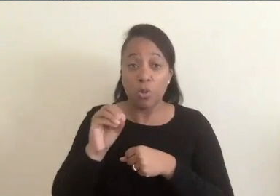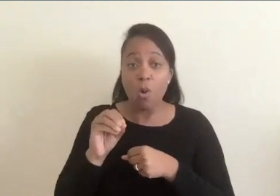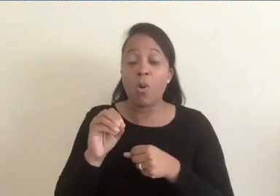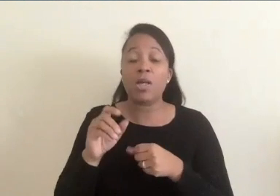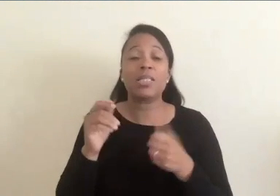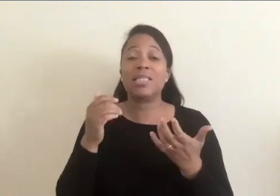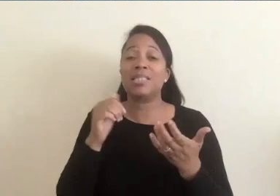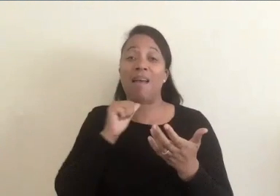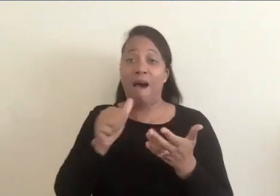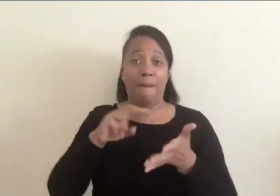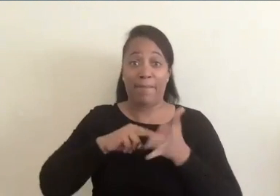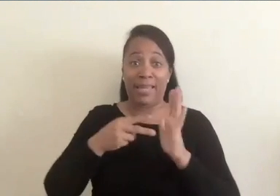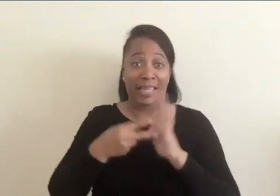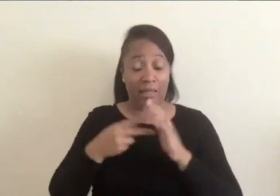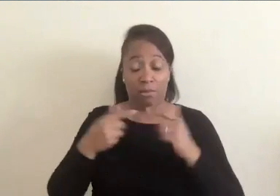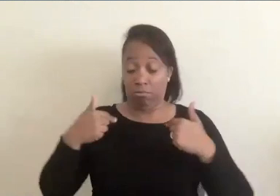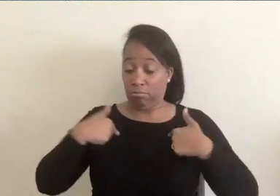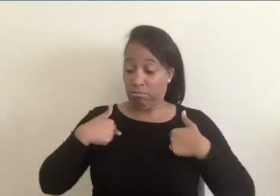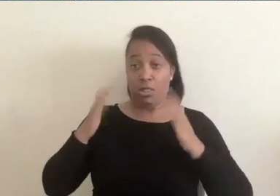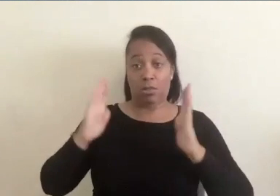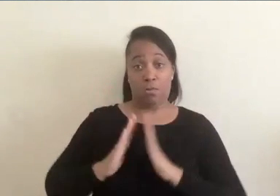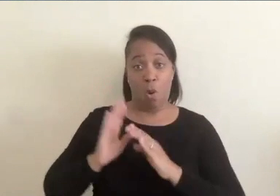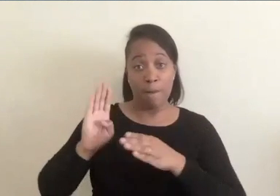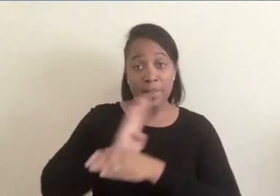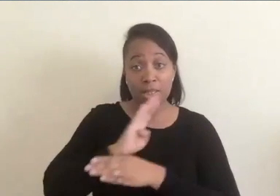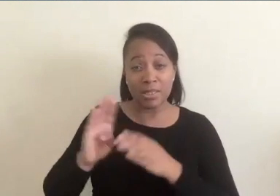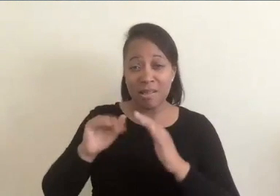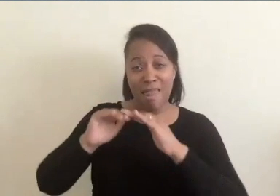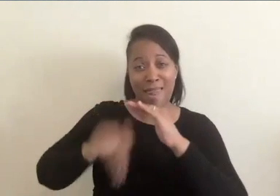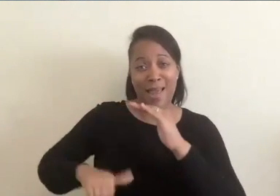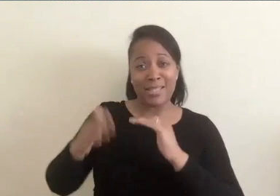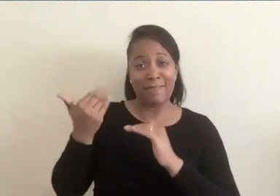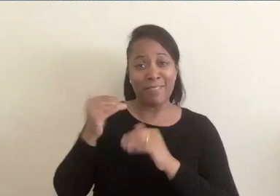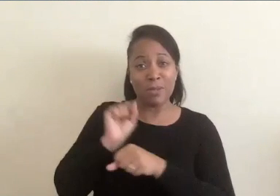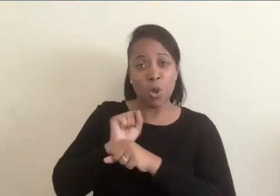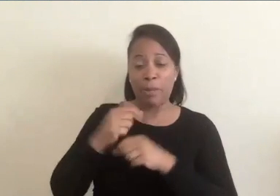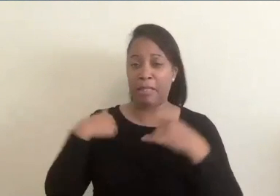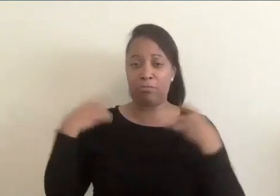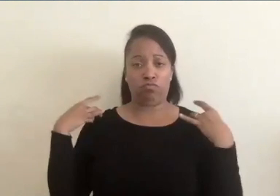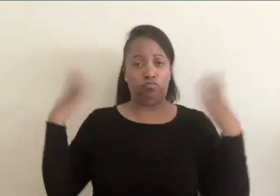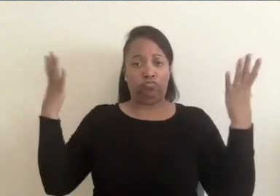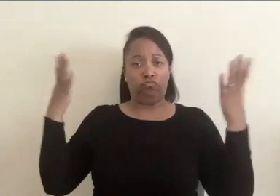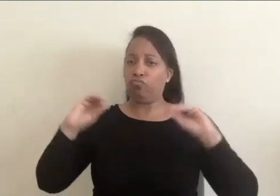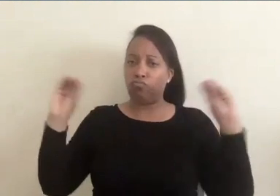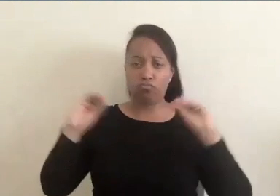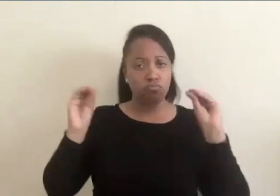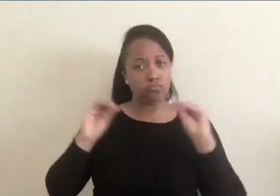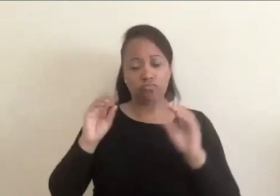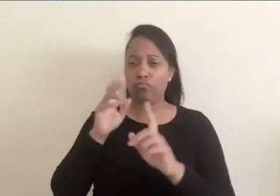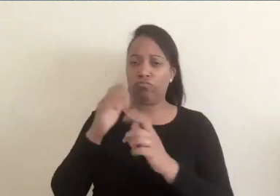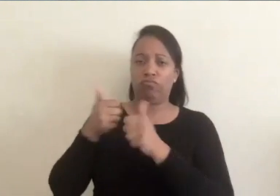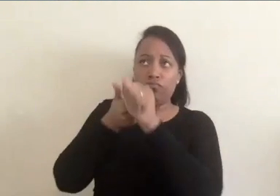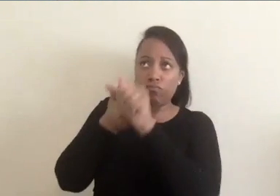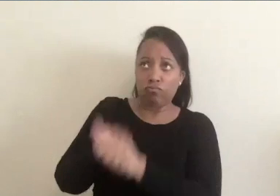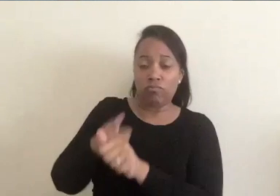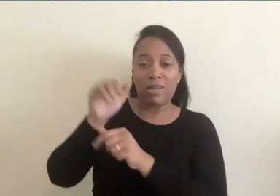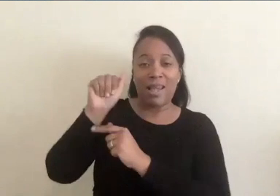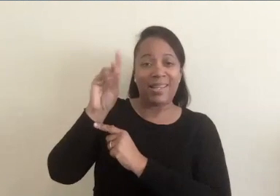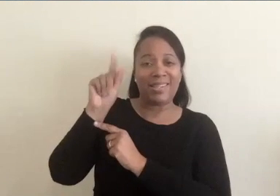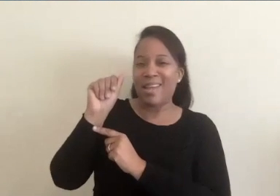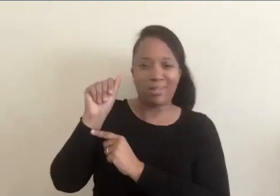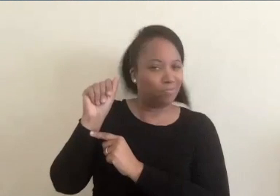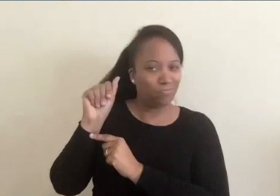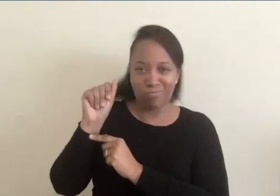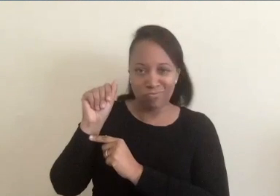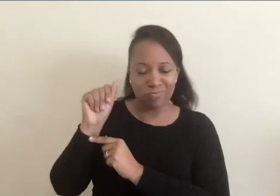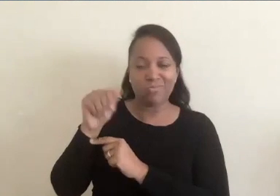certainly not the situation that if you are an employer smaller than 15, that you are free from the